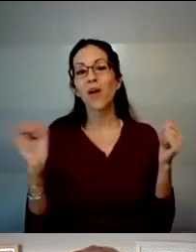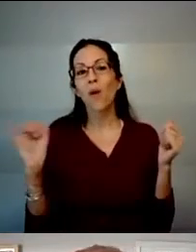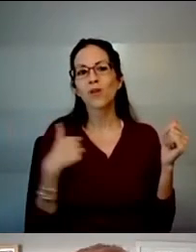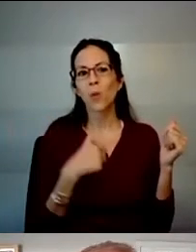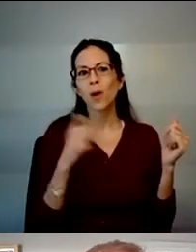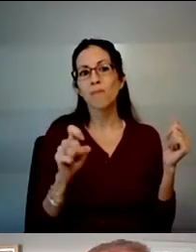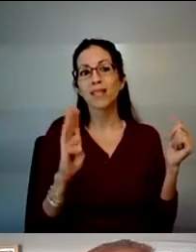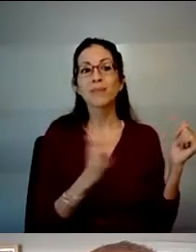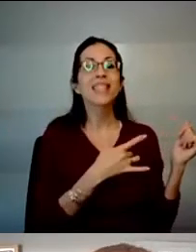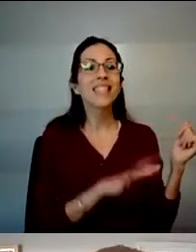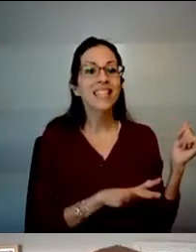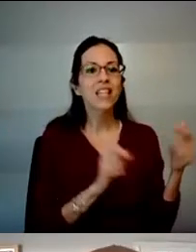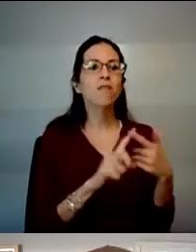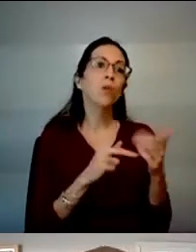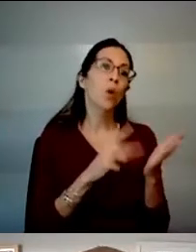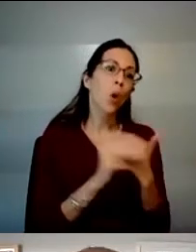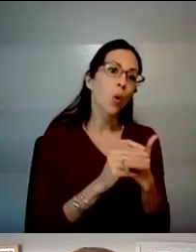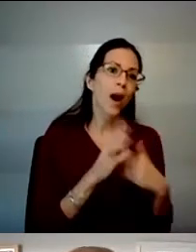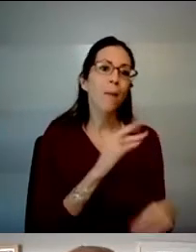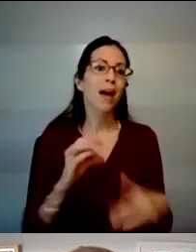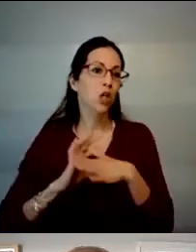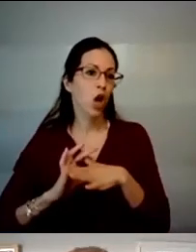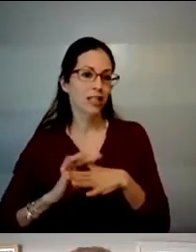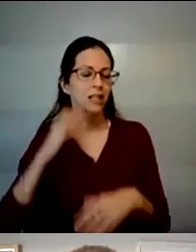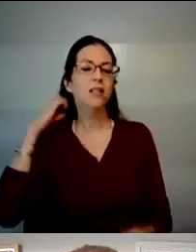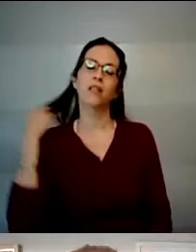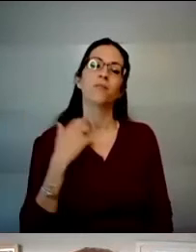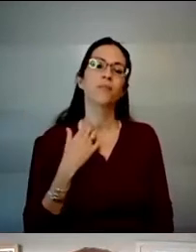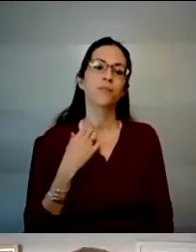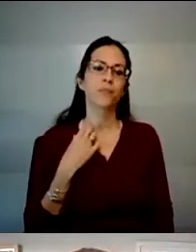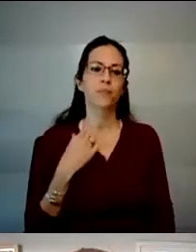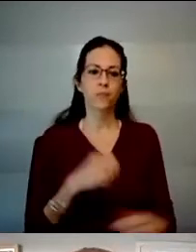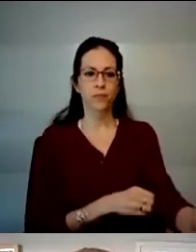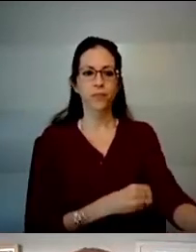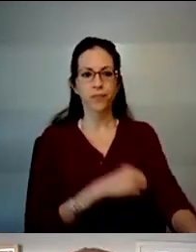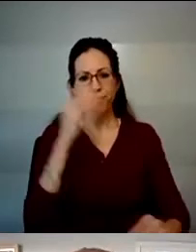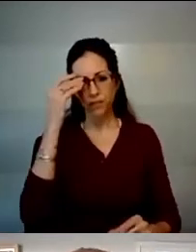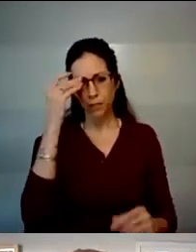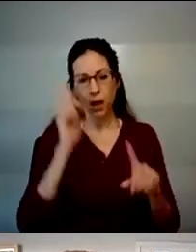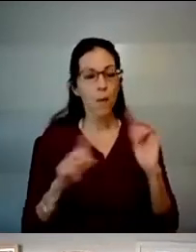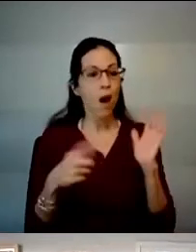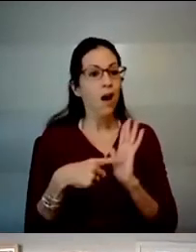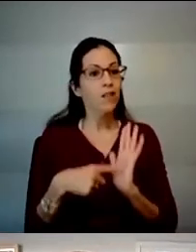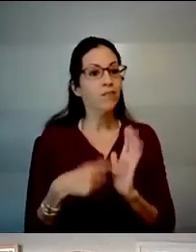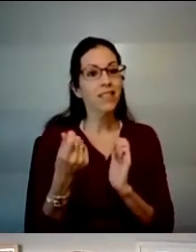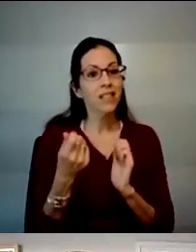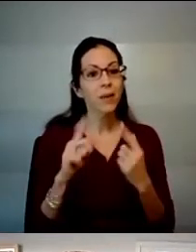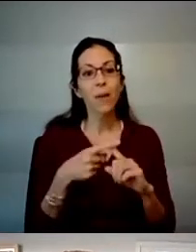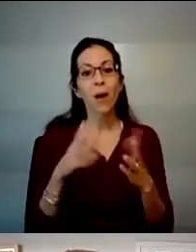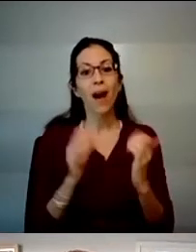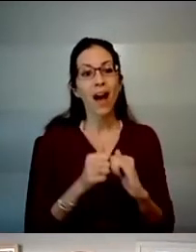to programming content and what that is. But to sort of illustrate a little bit about how companies'